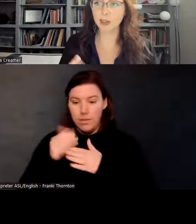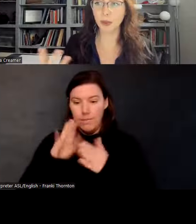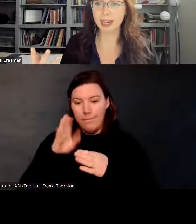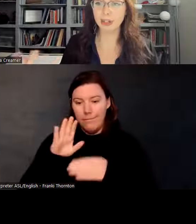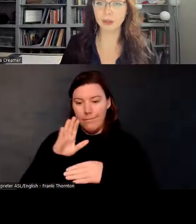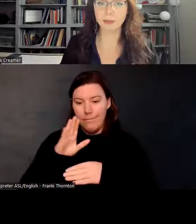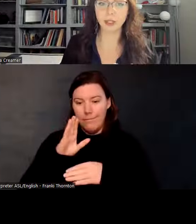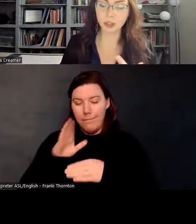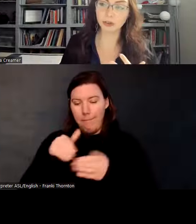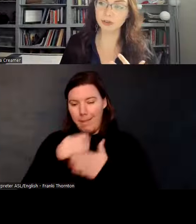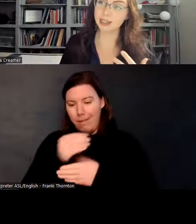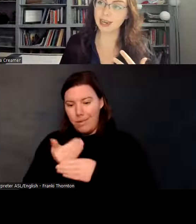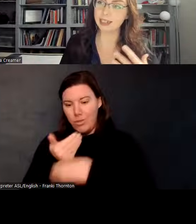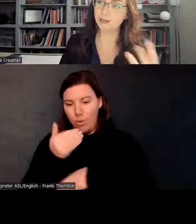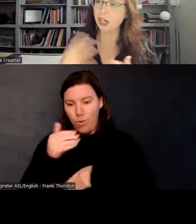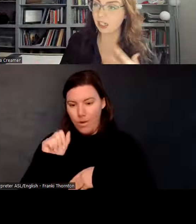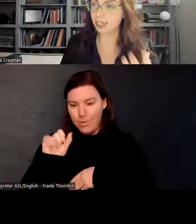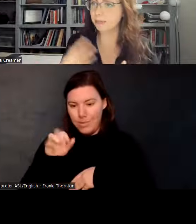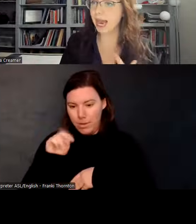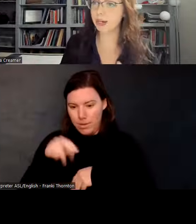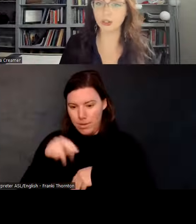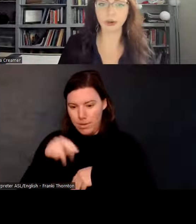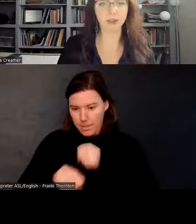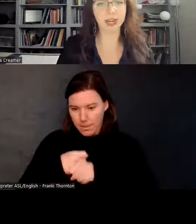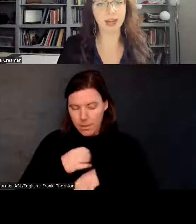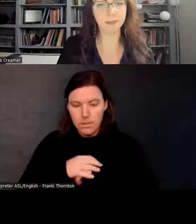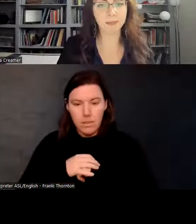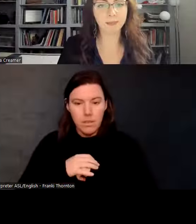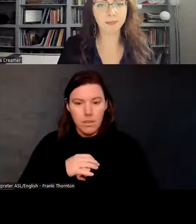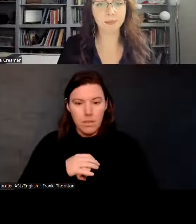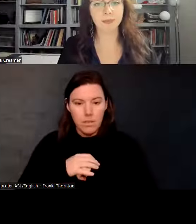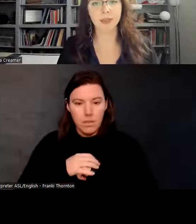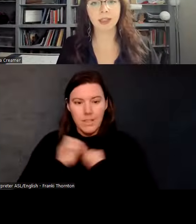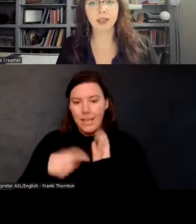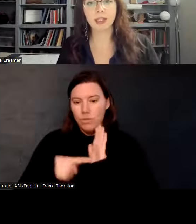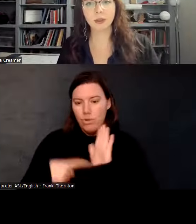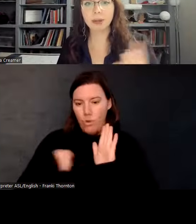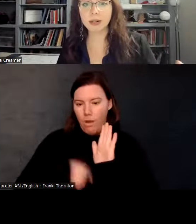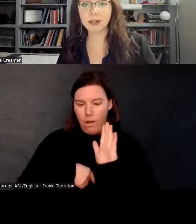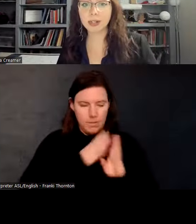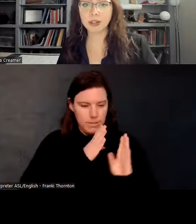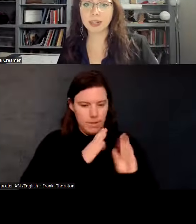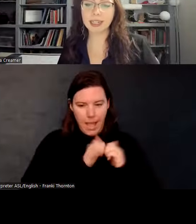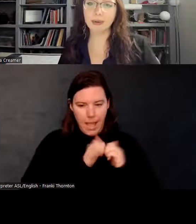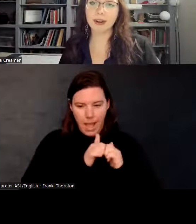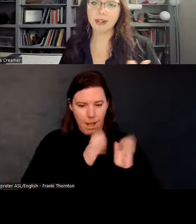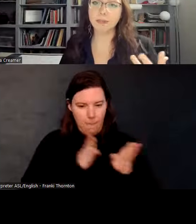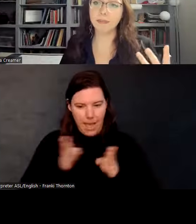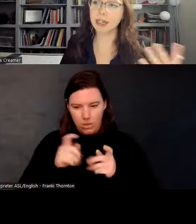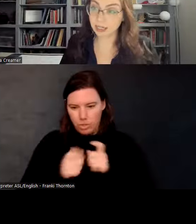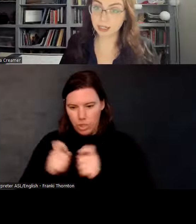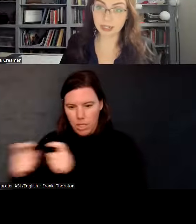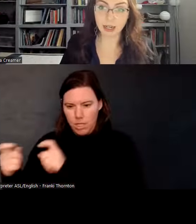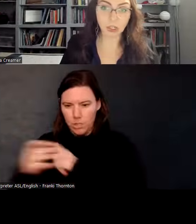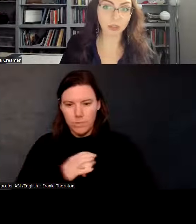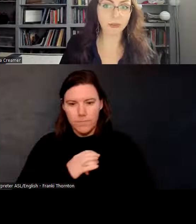provide us a way to observe these kinds of changes and patterns over time. So the burial characteristics that were found in